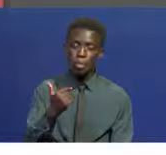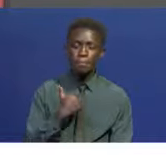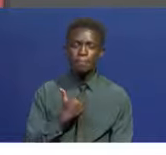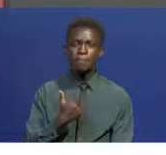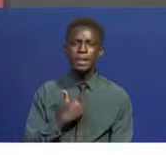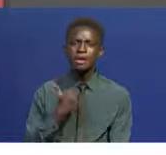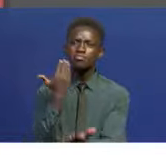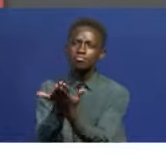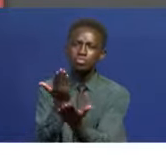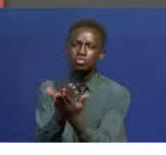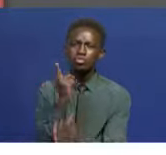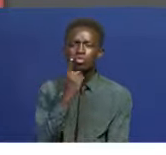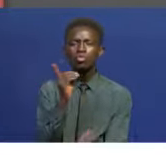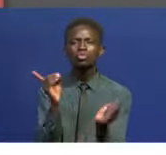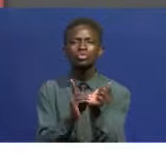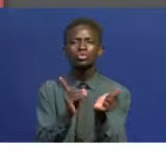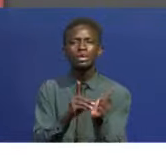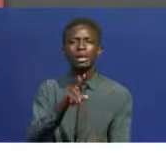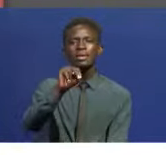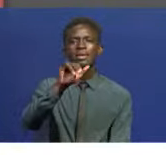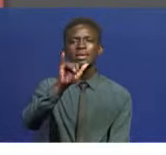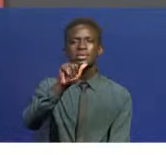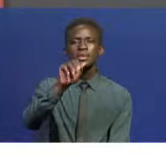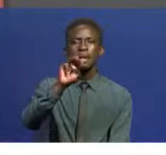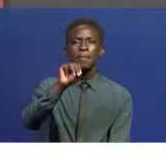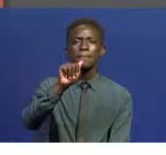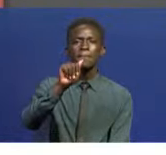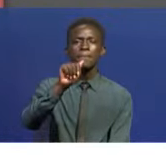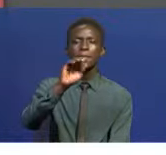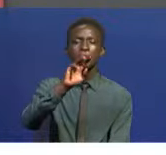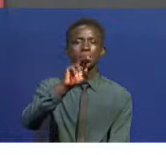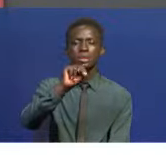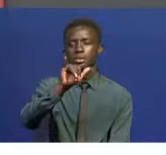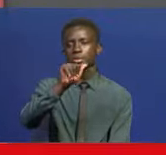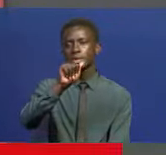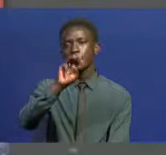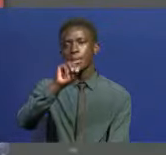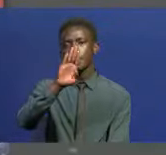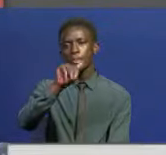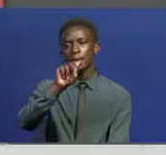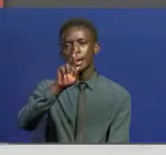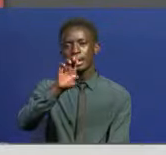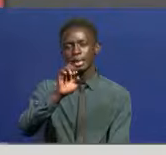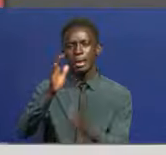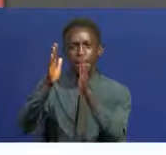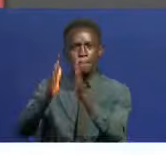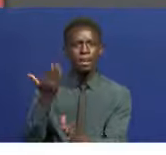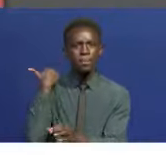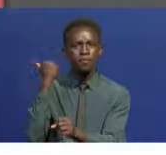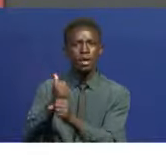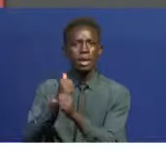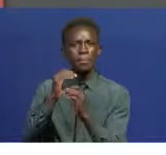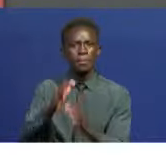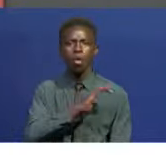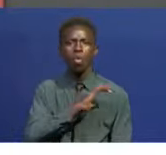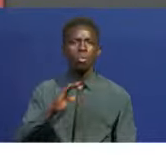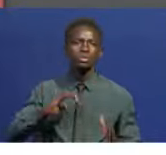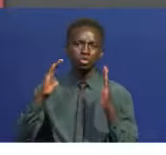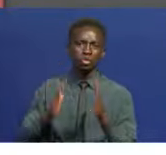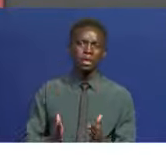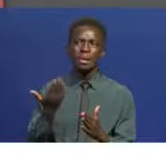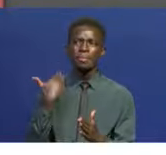2012 to Dr. Nyambari, who was then the Labor Commissioner. And I did what we call a categorization based on the assignment